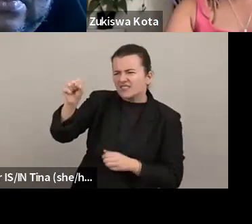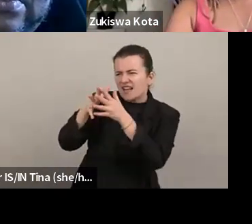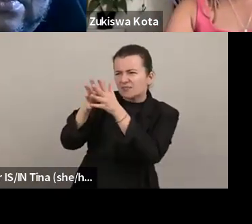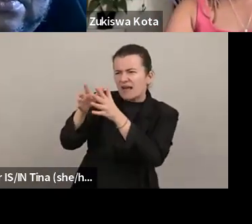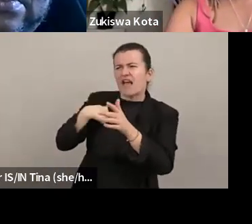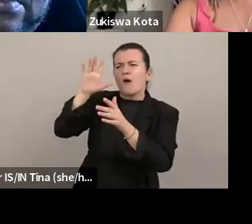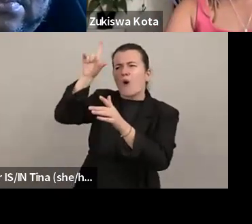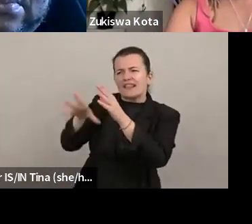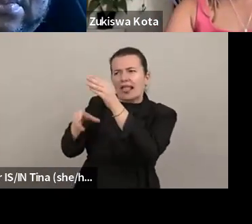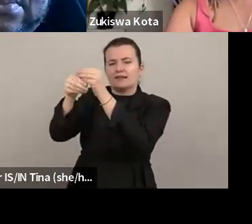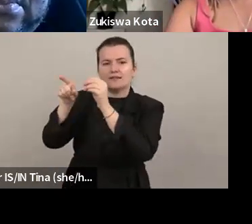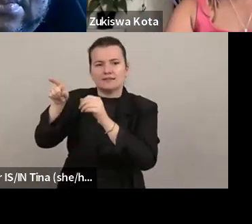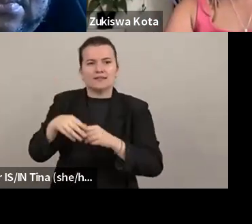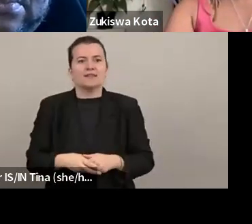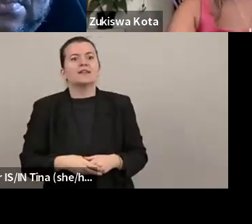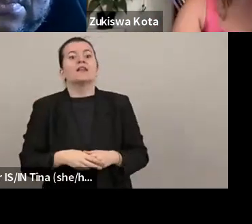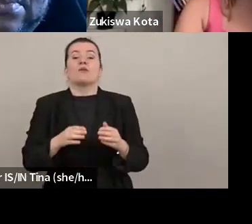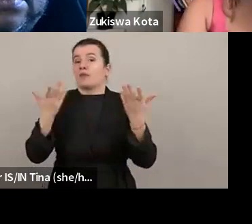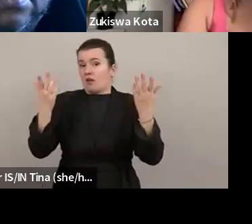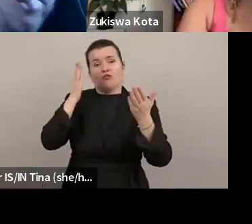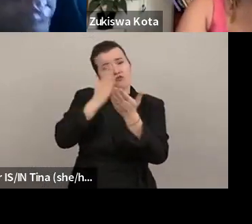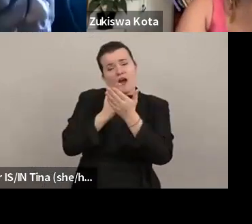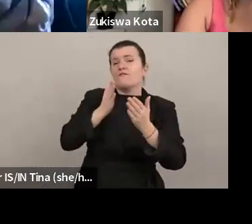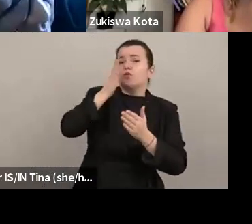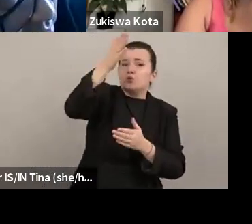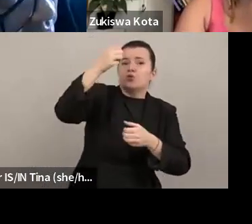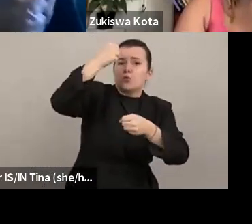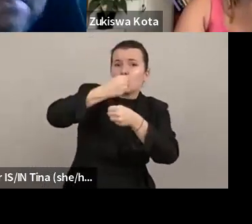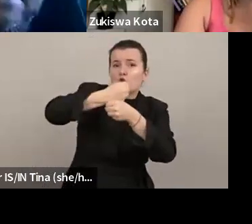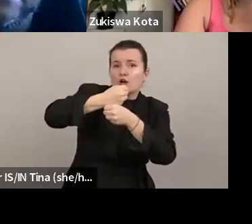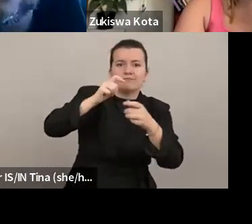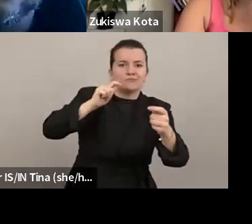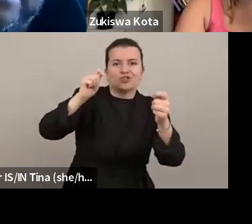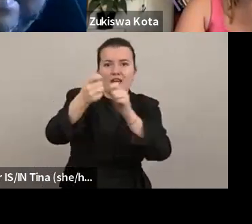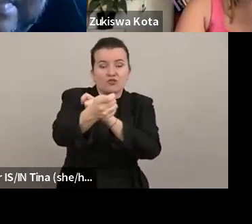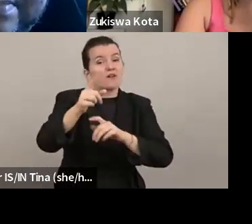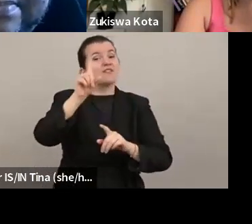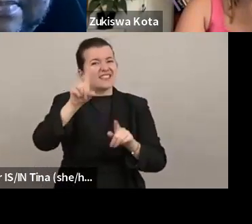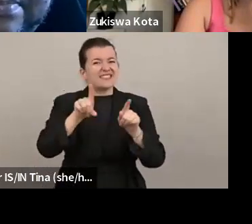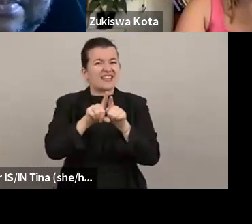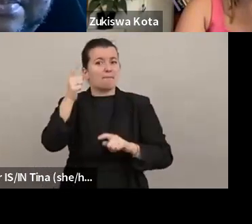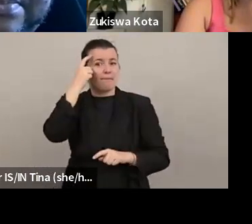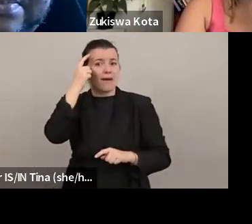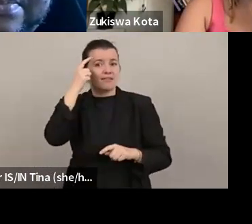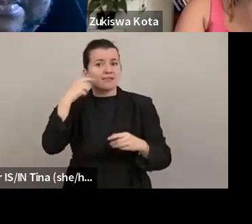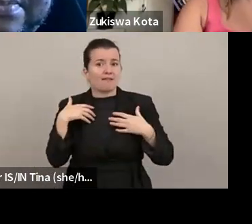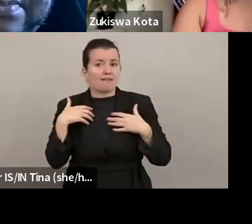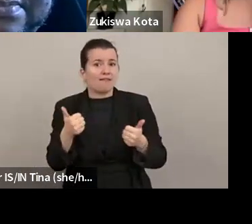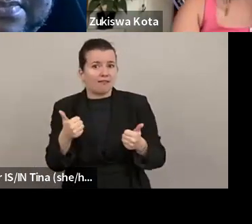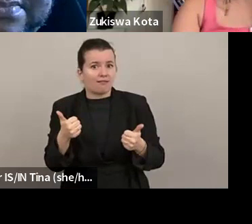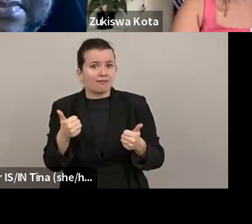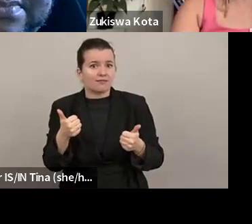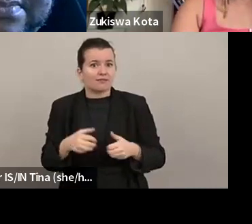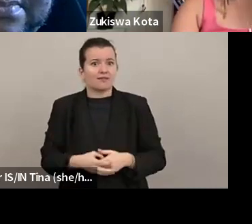in the reality of the future of work, but also in view of mental health and making sure that remote